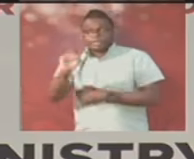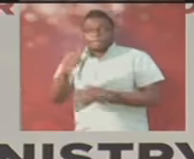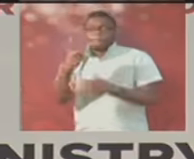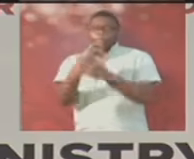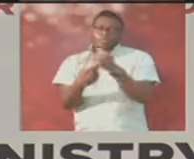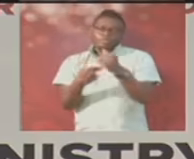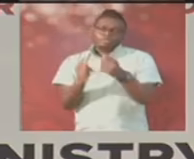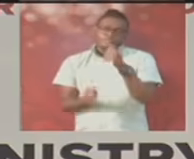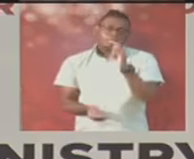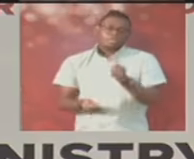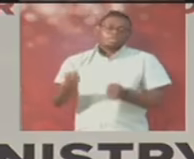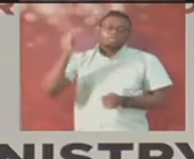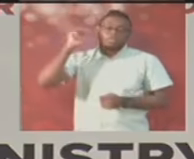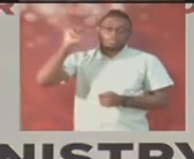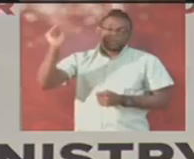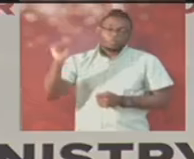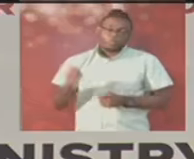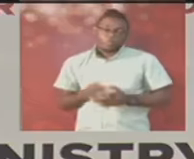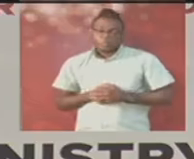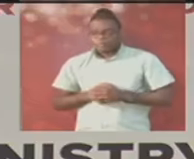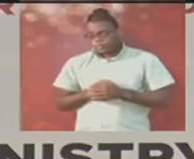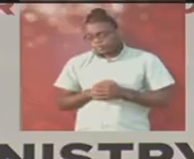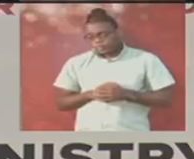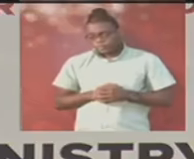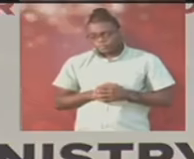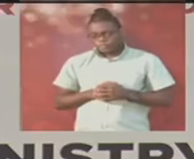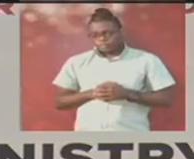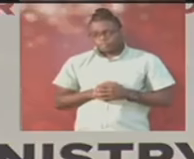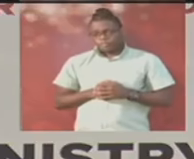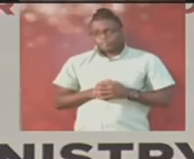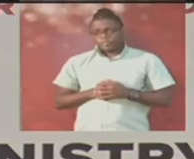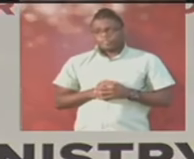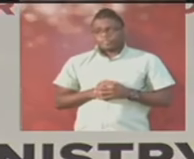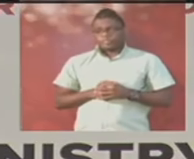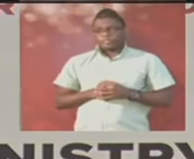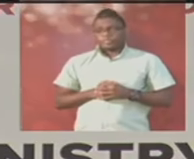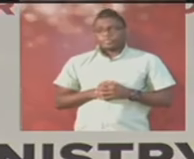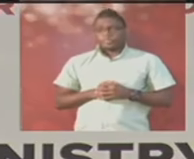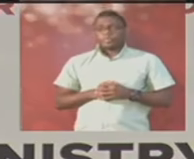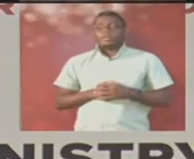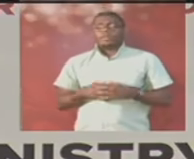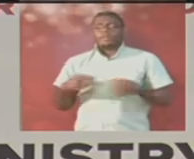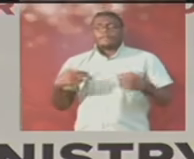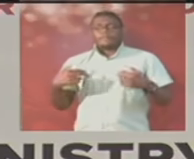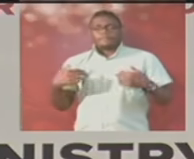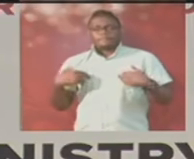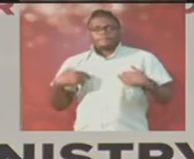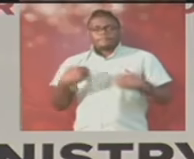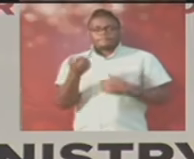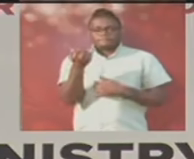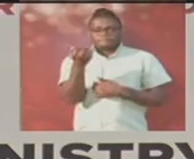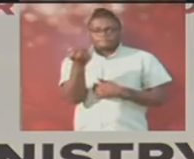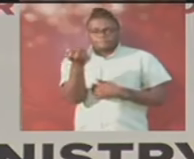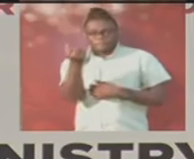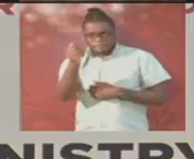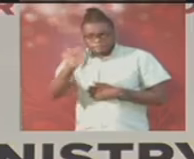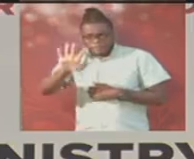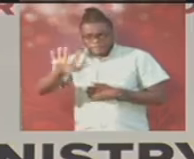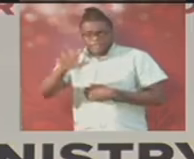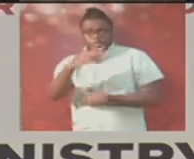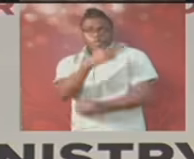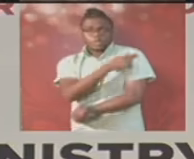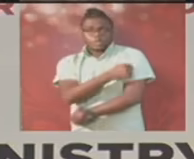Trinidad and Tobago figure as well. At present, we have 15 hospitals or